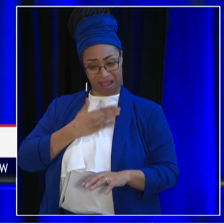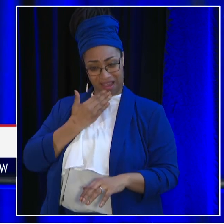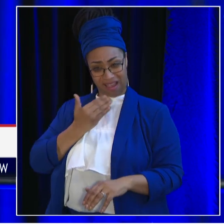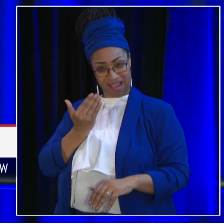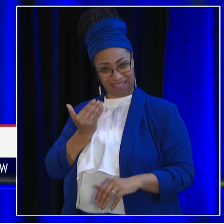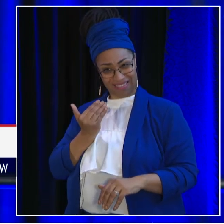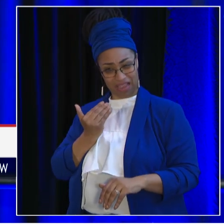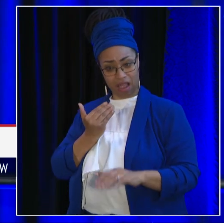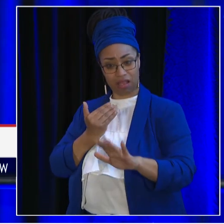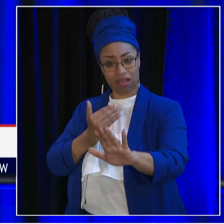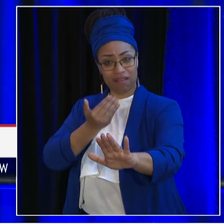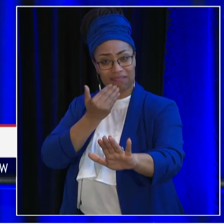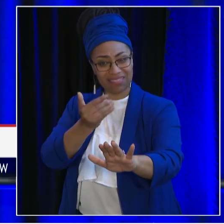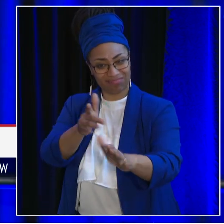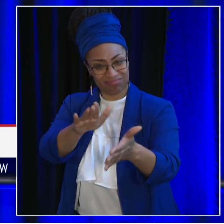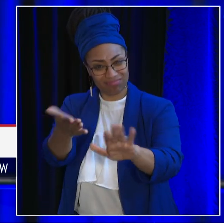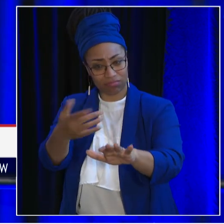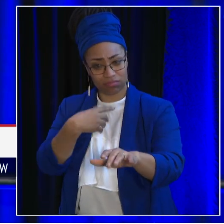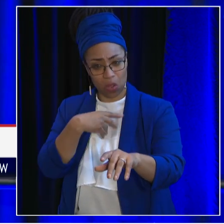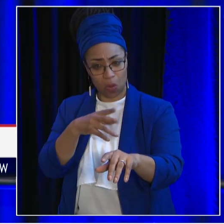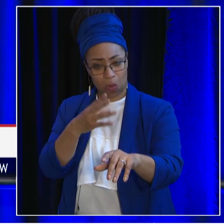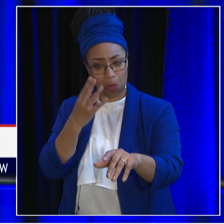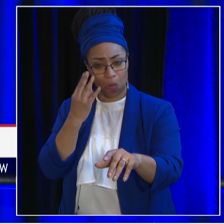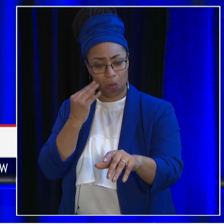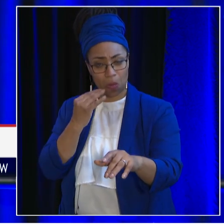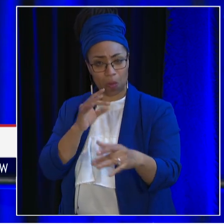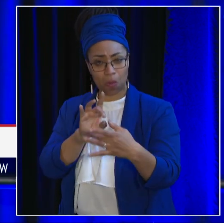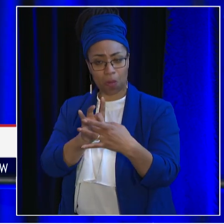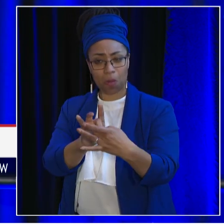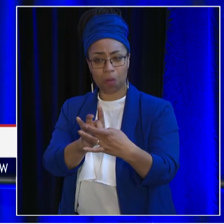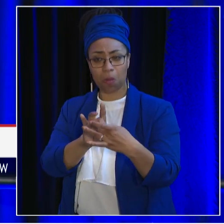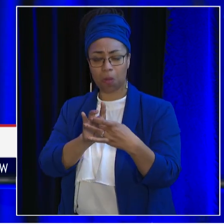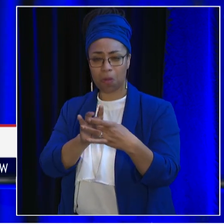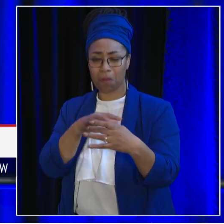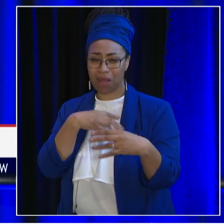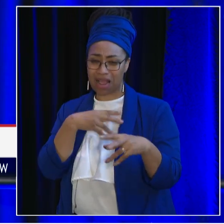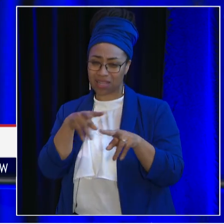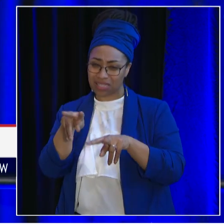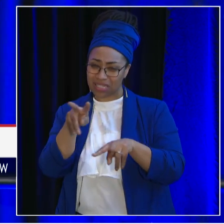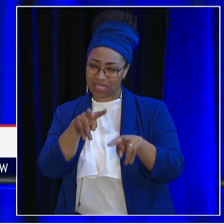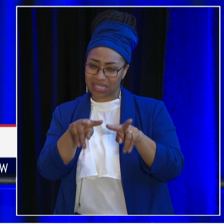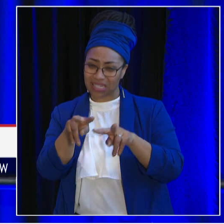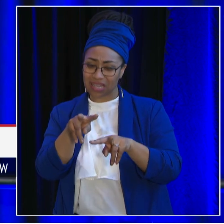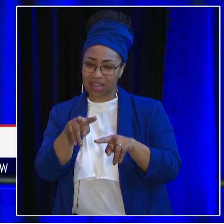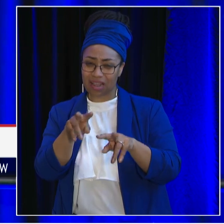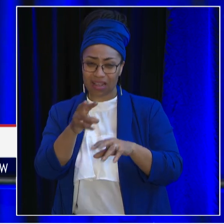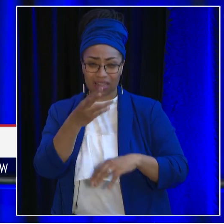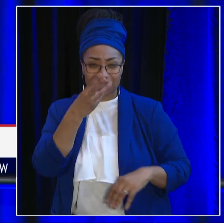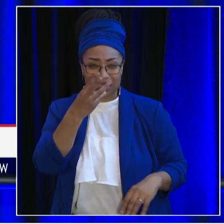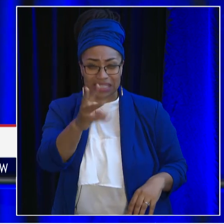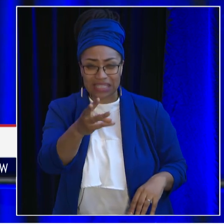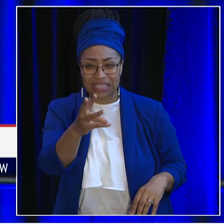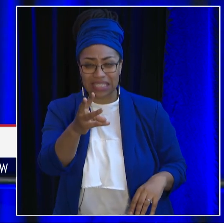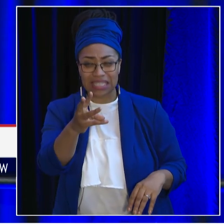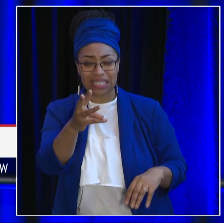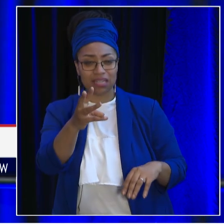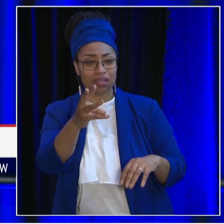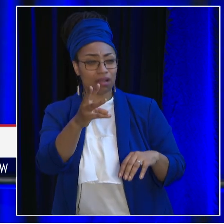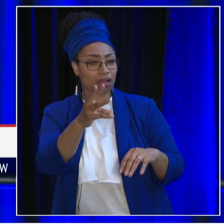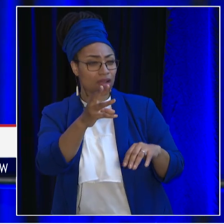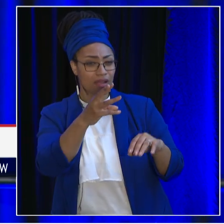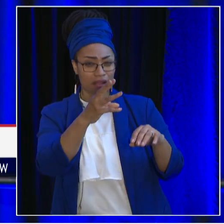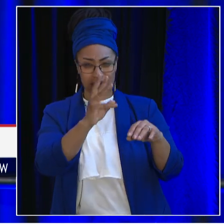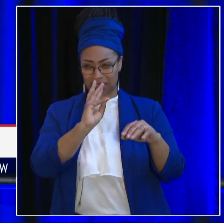gun violence. And seeing 16-year-olds with the demeanor of 60-year-olds crying over their family members